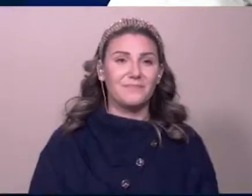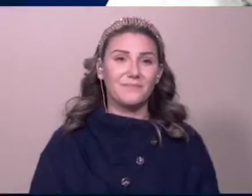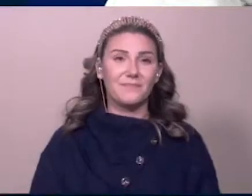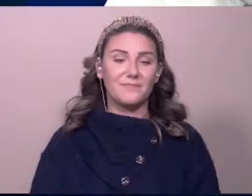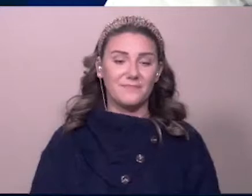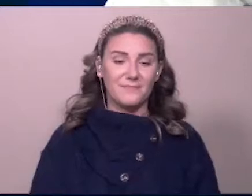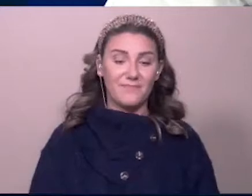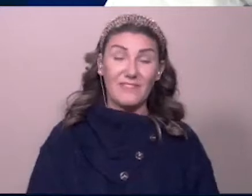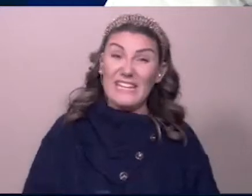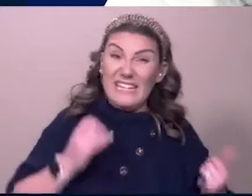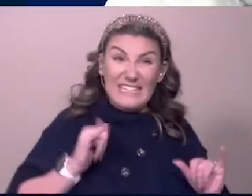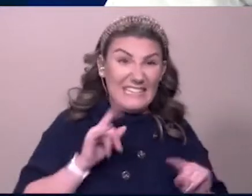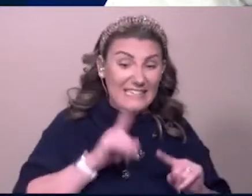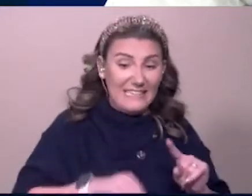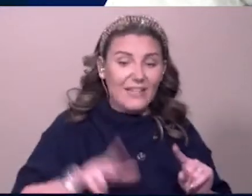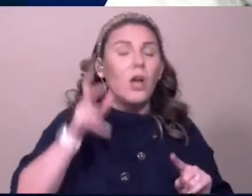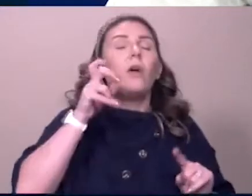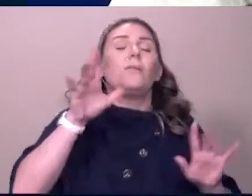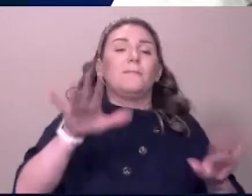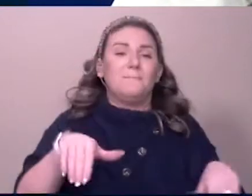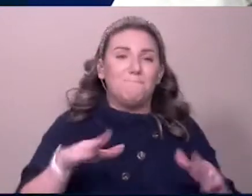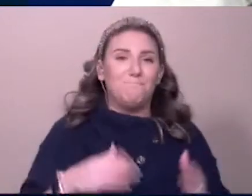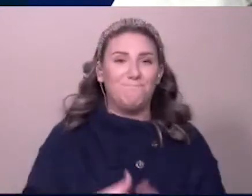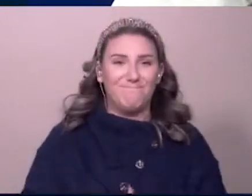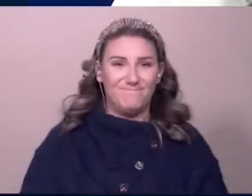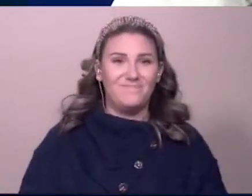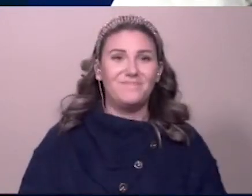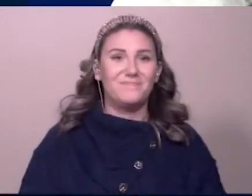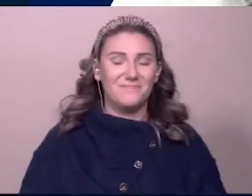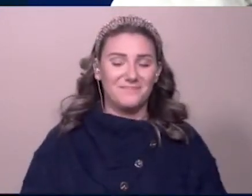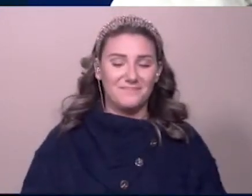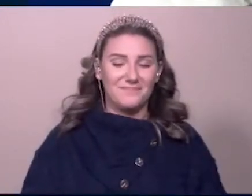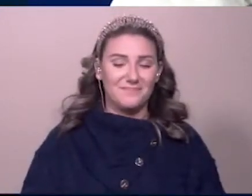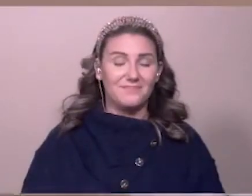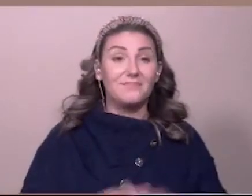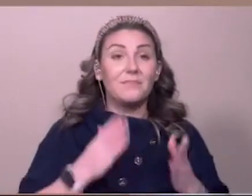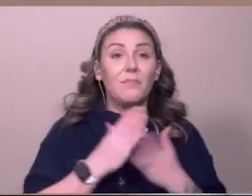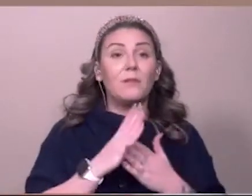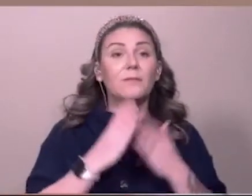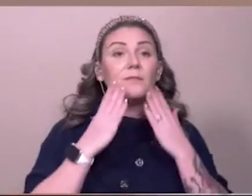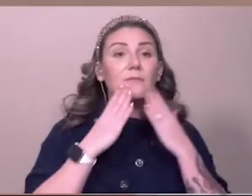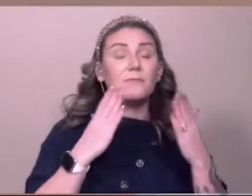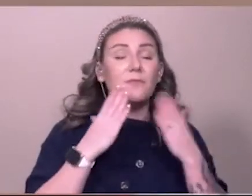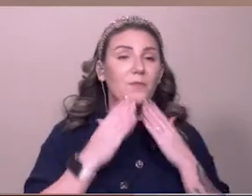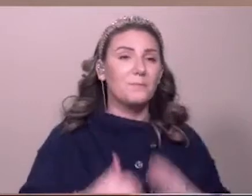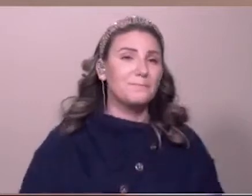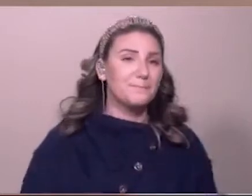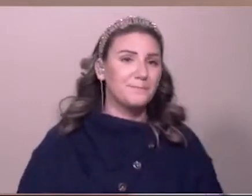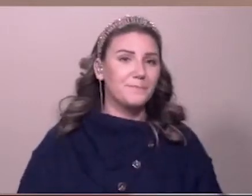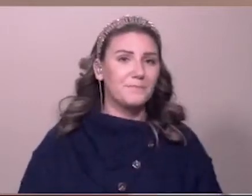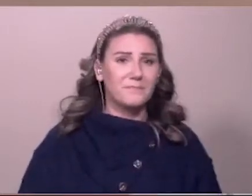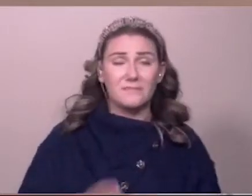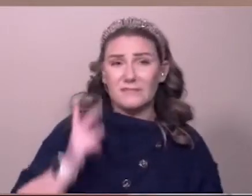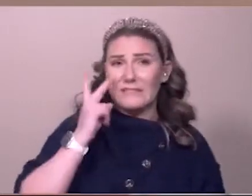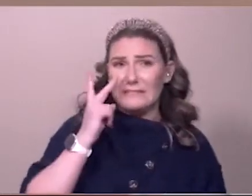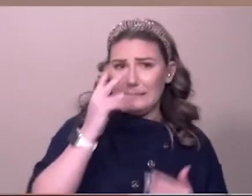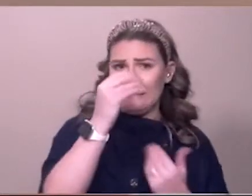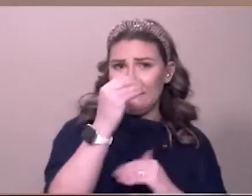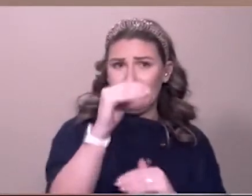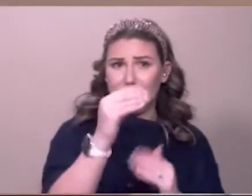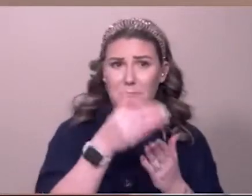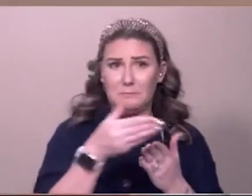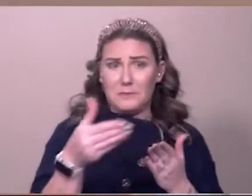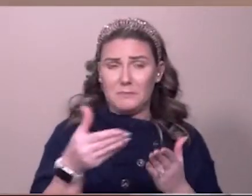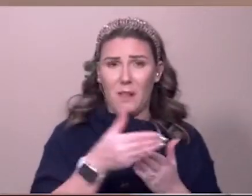We still don't hear you. There we go. There you go. All right, thanks. We're seeing a very limited supply of